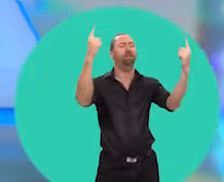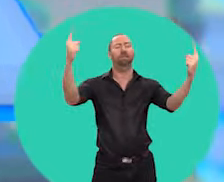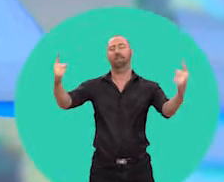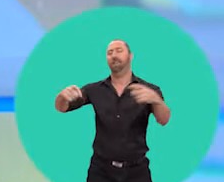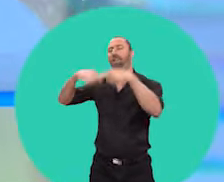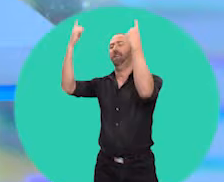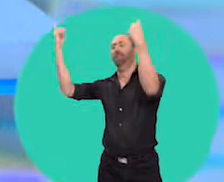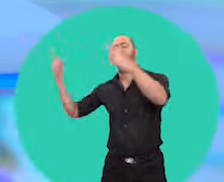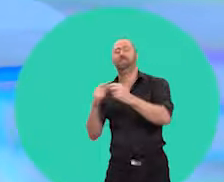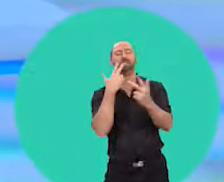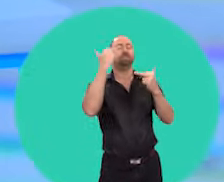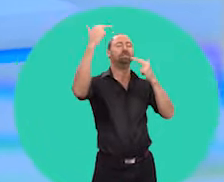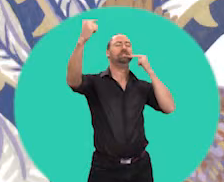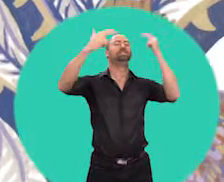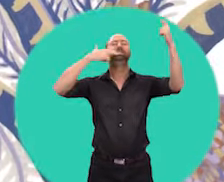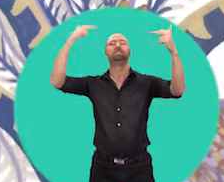serenade of sounds.